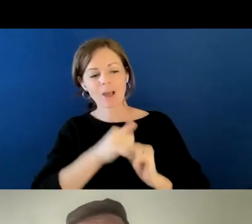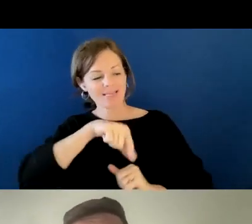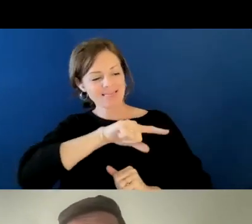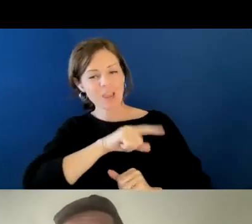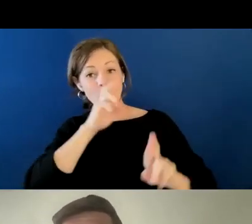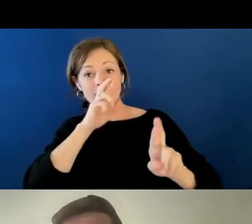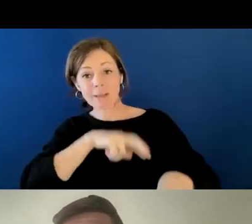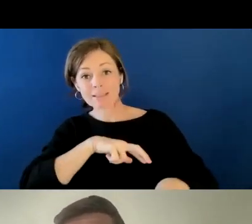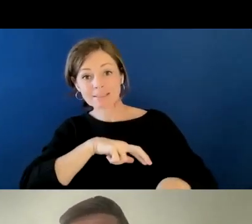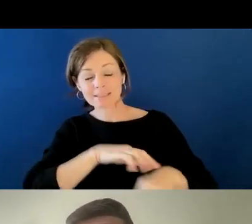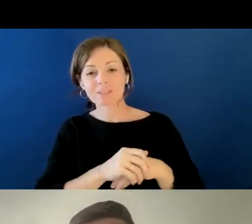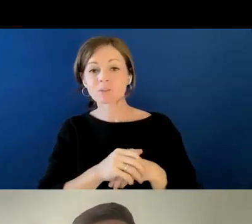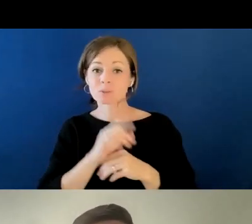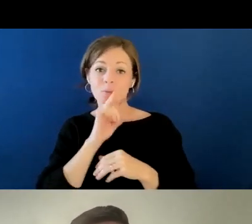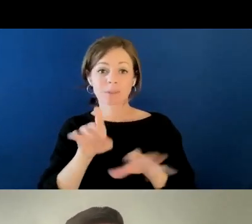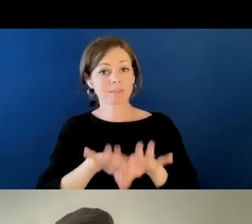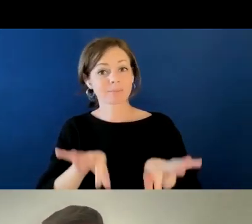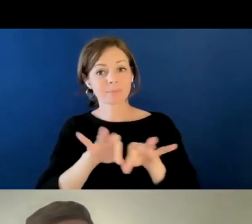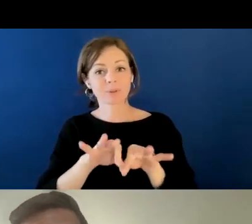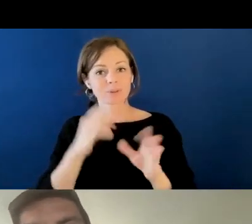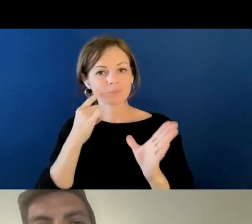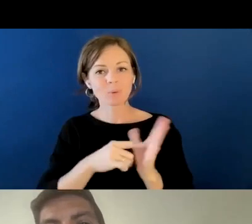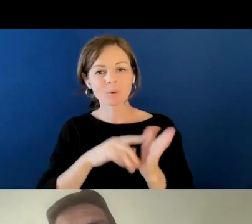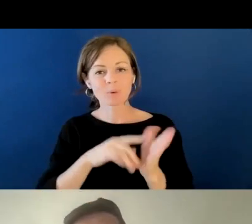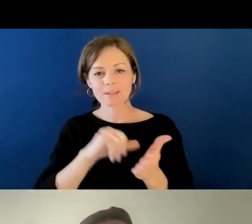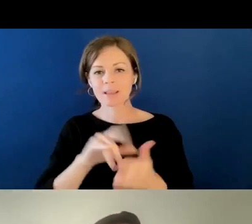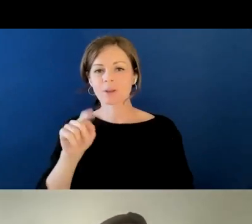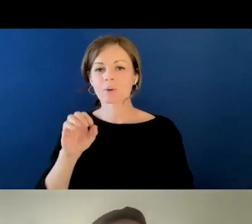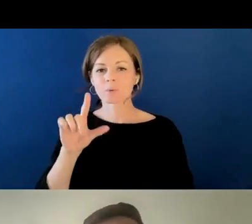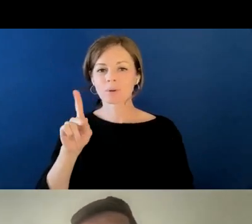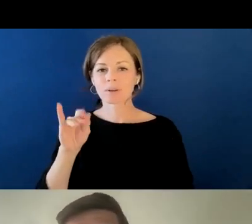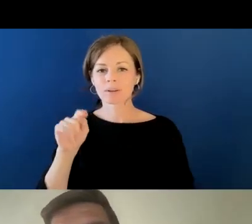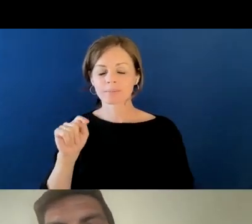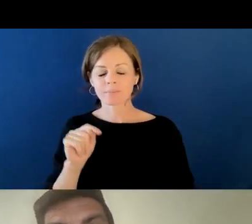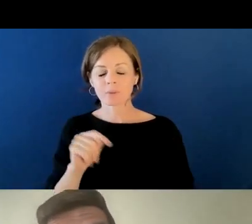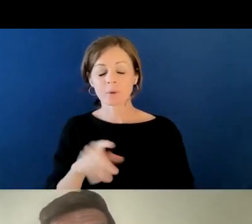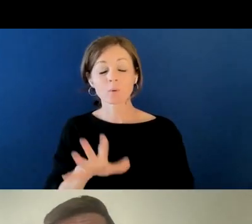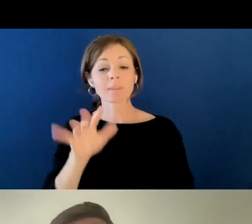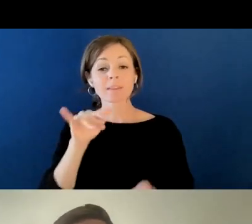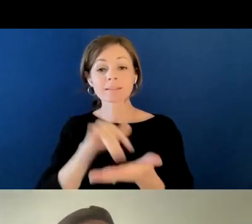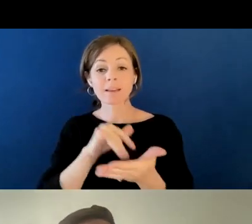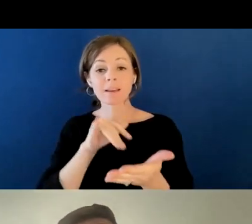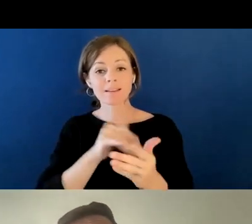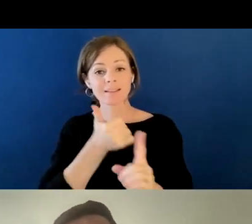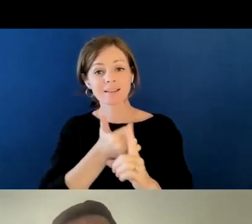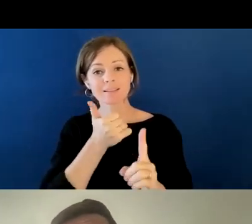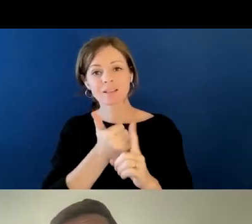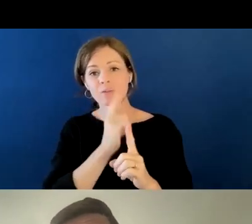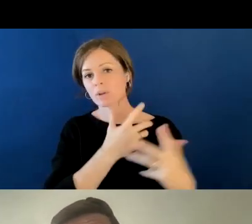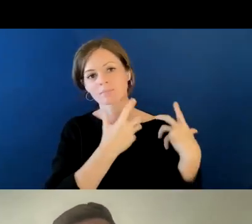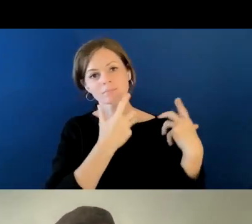an actionable toolkit for you to take a look at. But the strength of the study is not only in our ability to let our